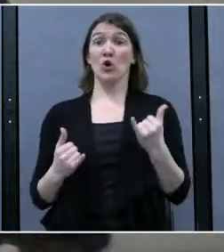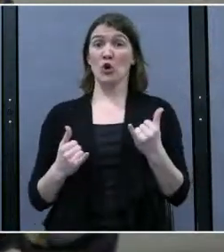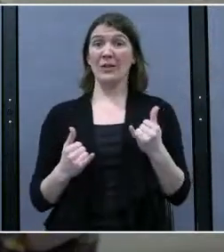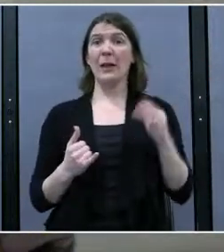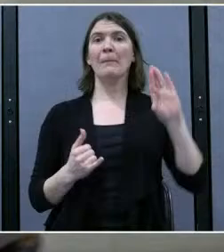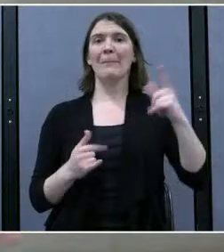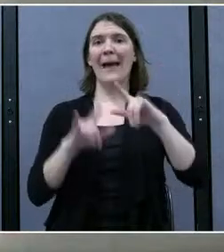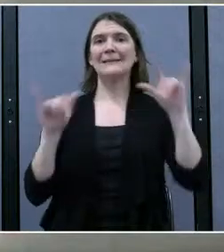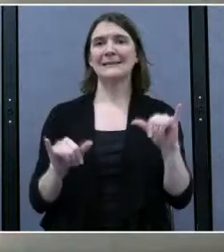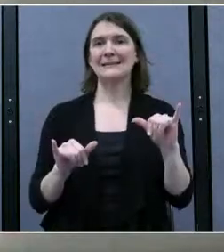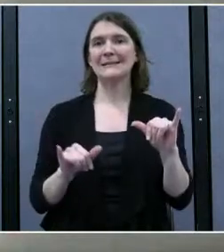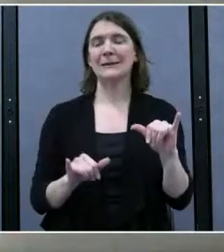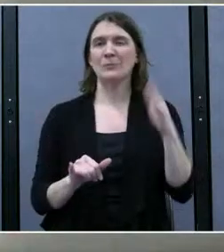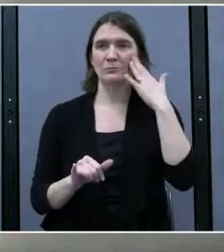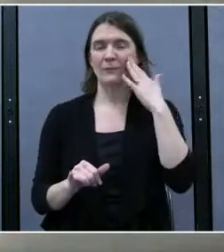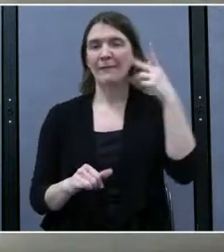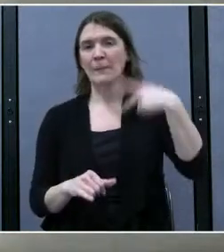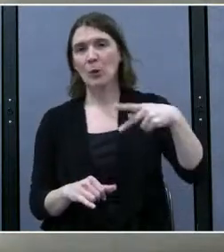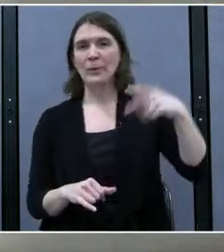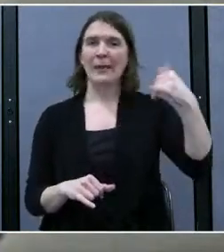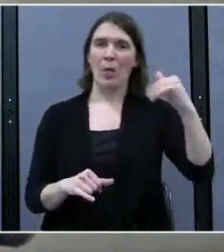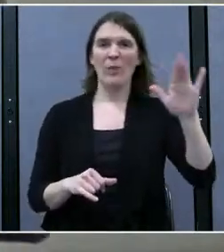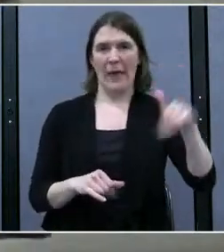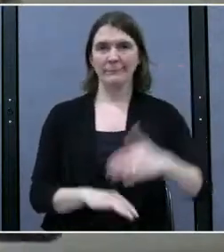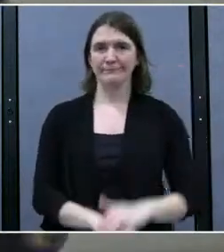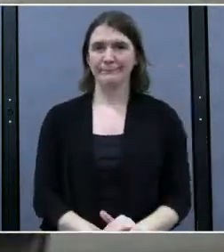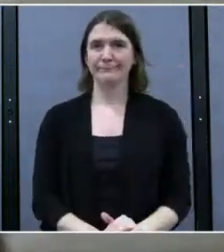through the bag system. I think everybody's pretty familiar with.